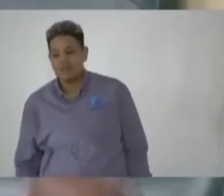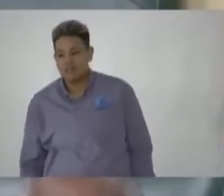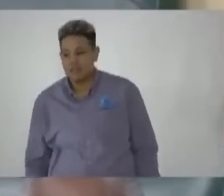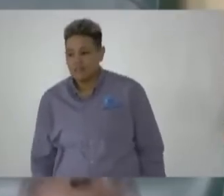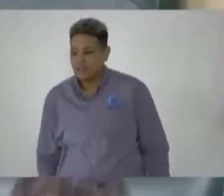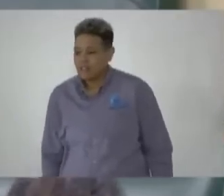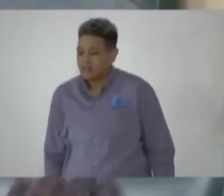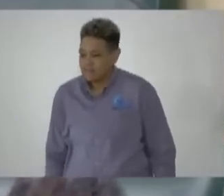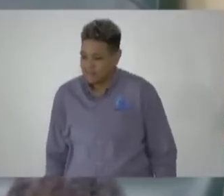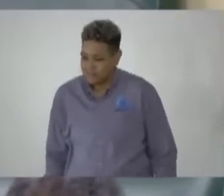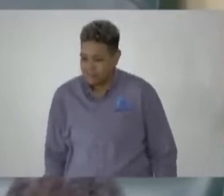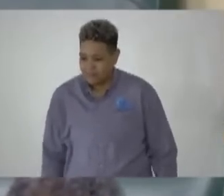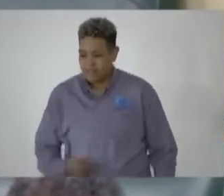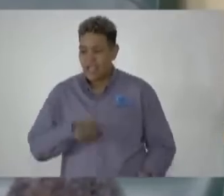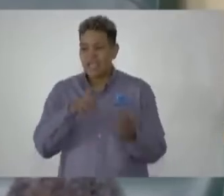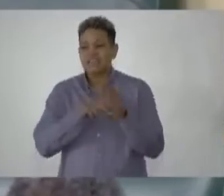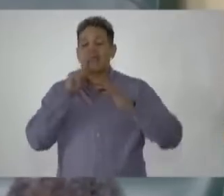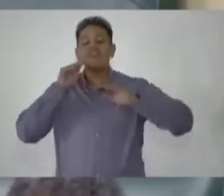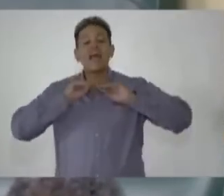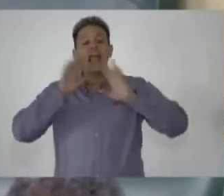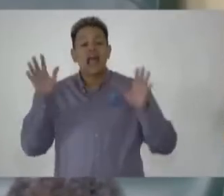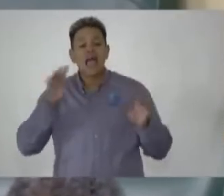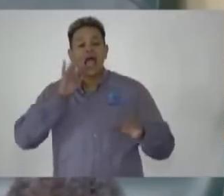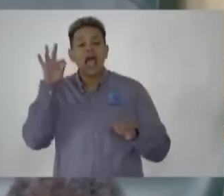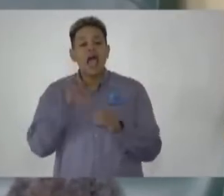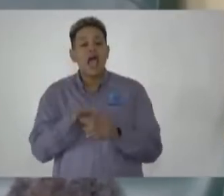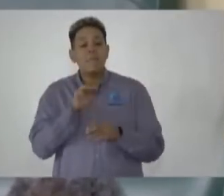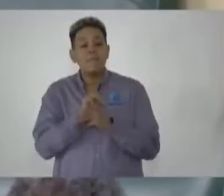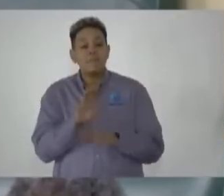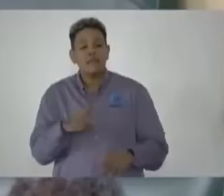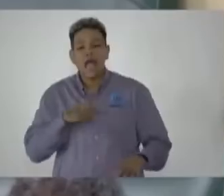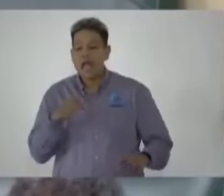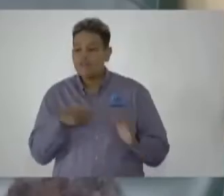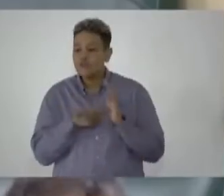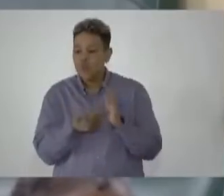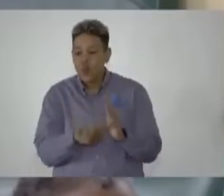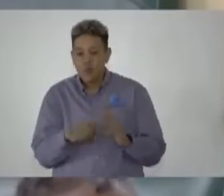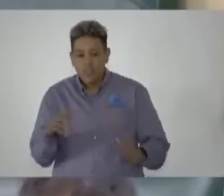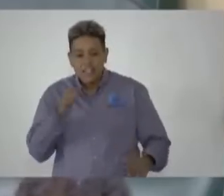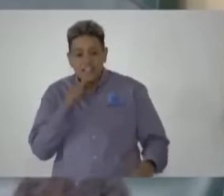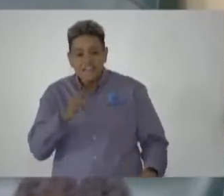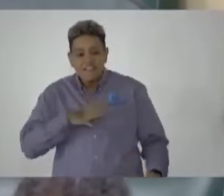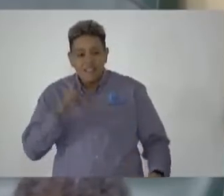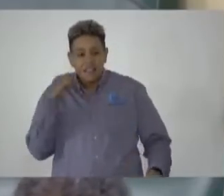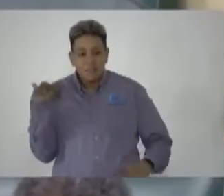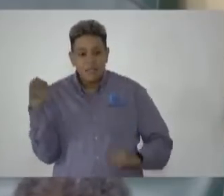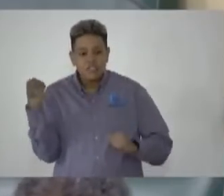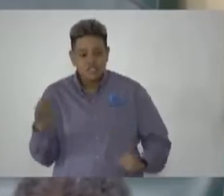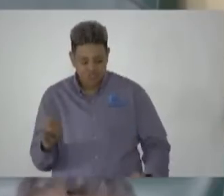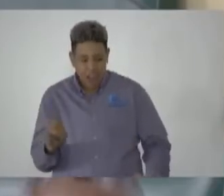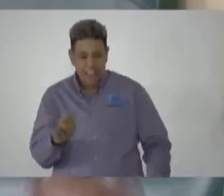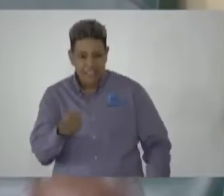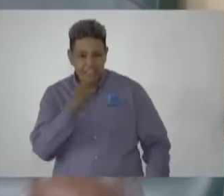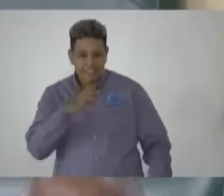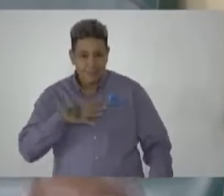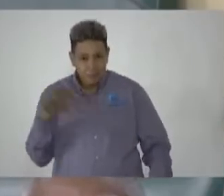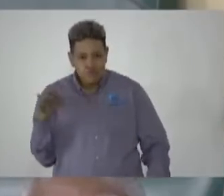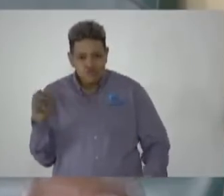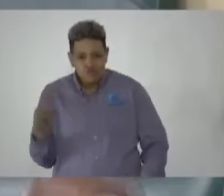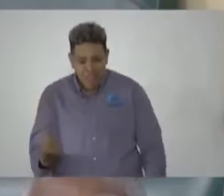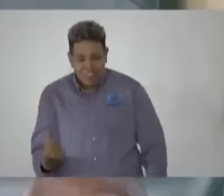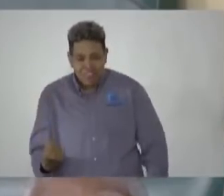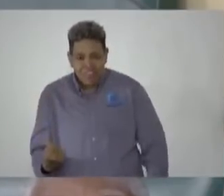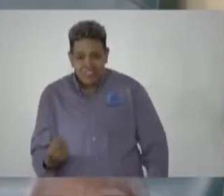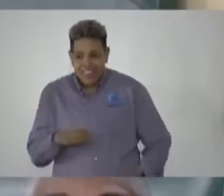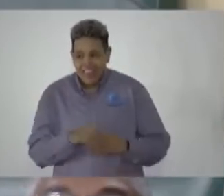Right, well, I'll stand for the clarity. The cabinet minister, I have to show the female prowess,